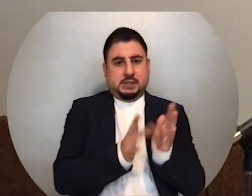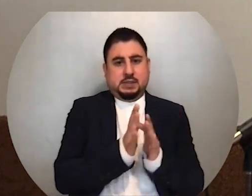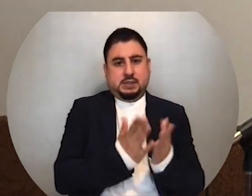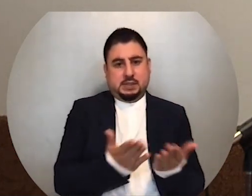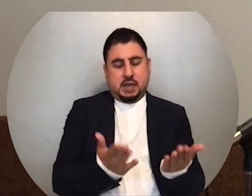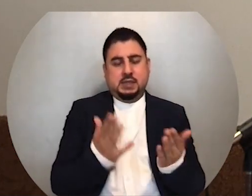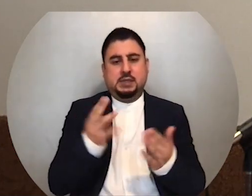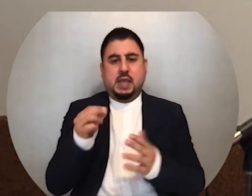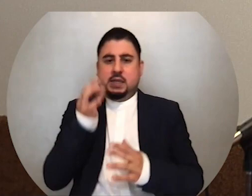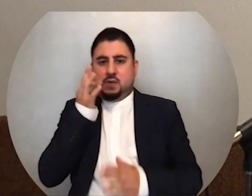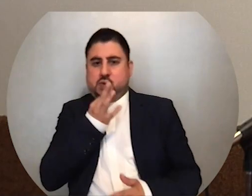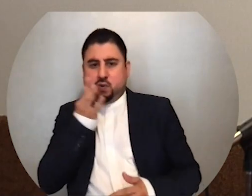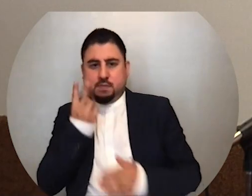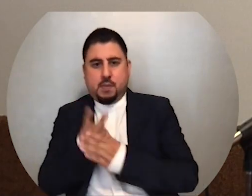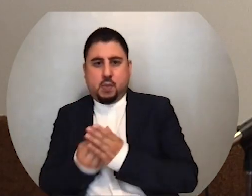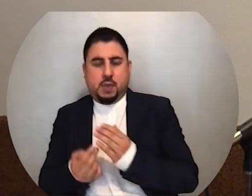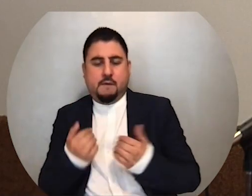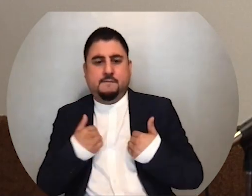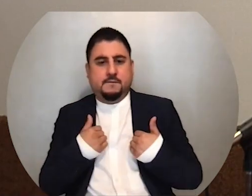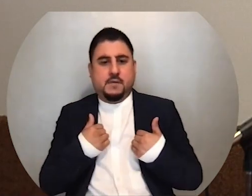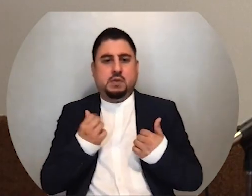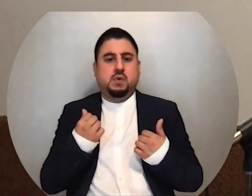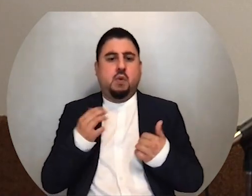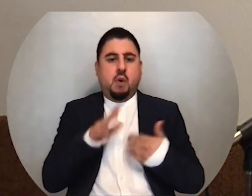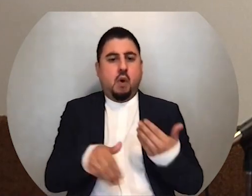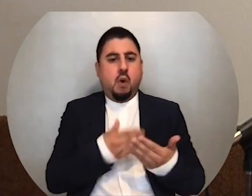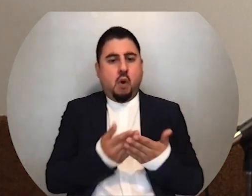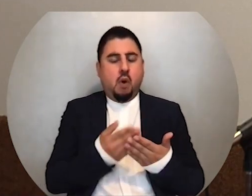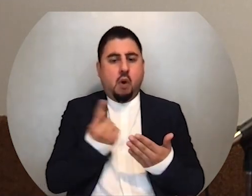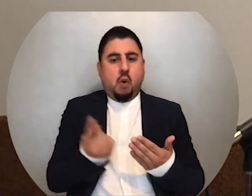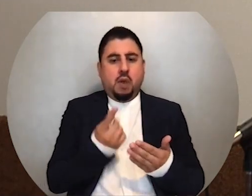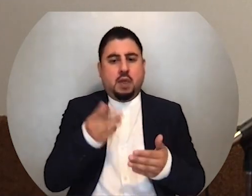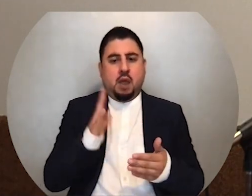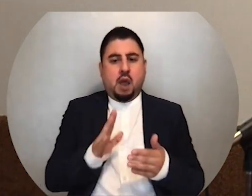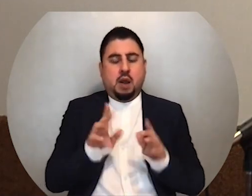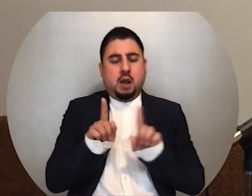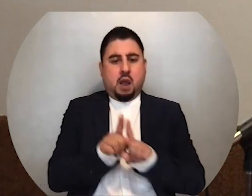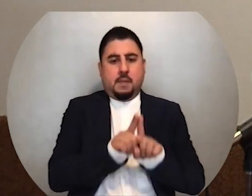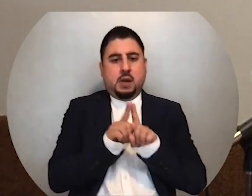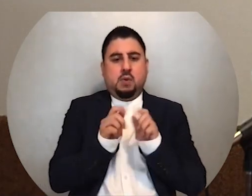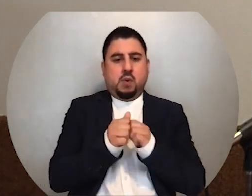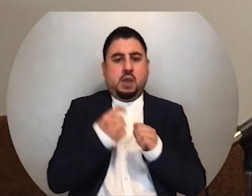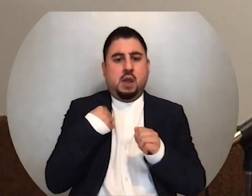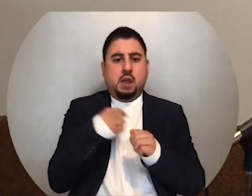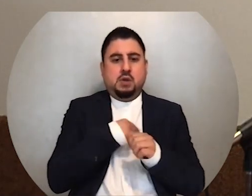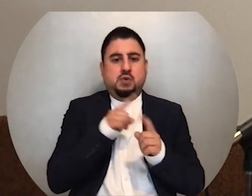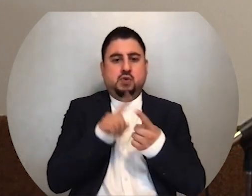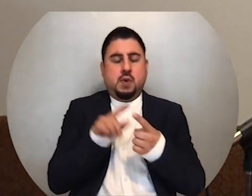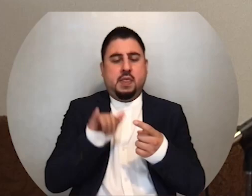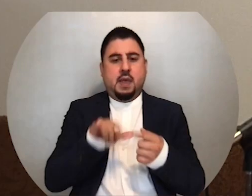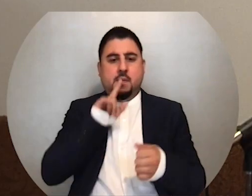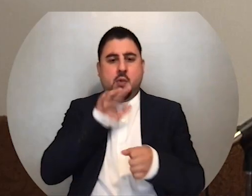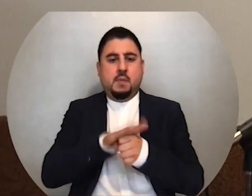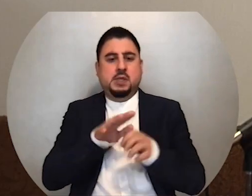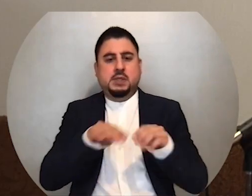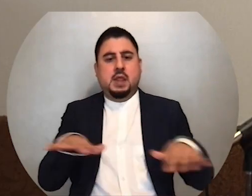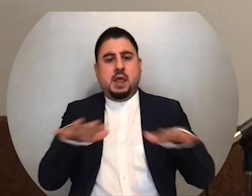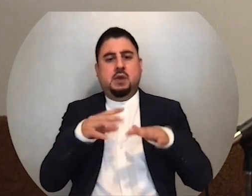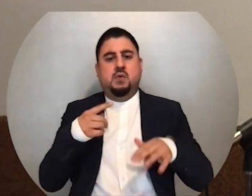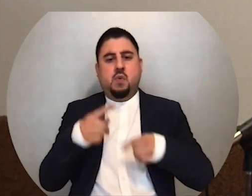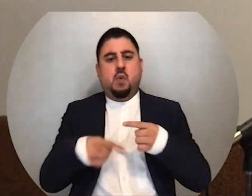of all, in the Eucharist. And so always, God is accompanying us towards that Promised Land.